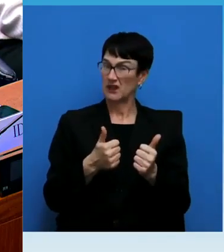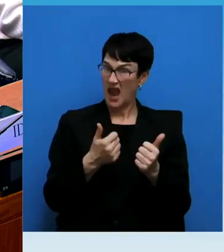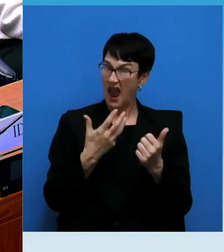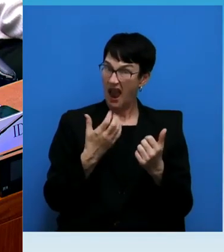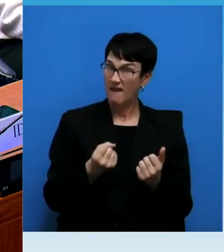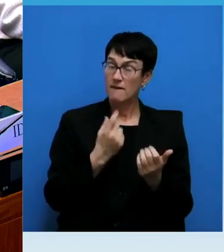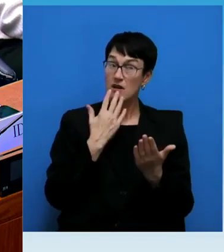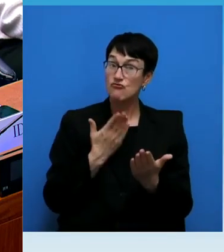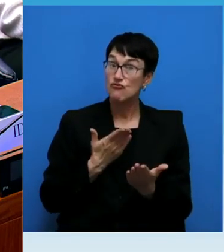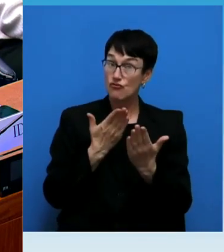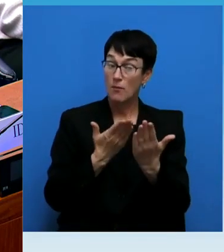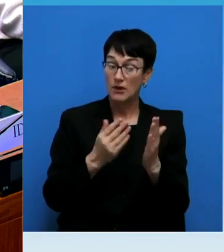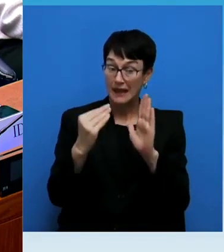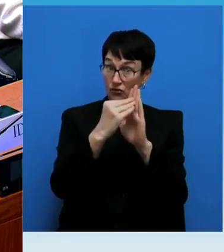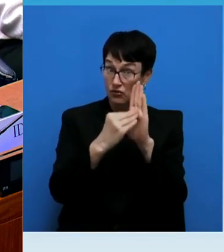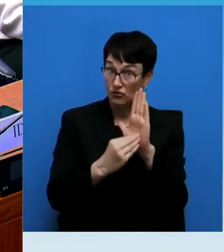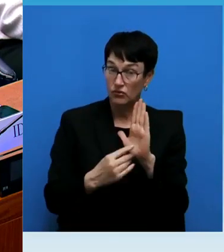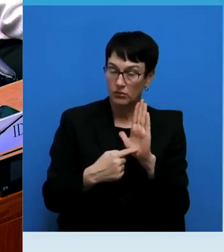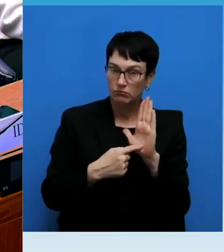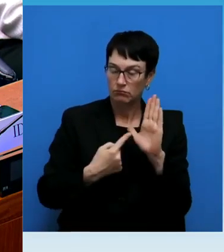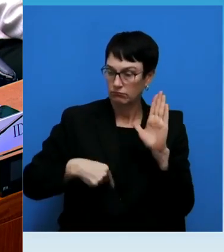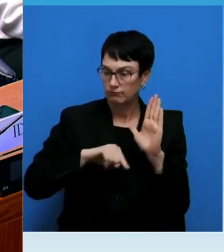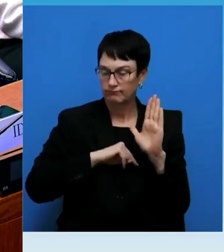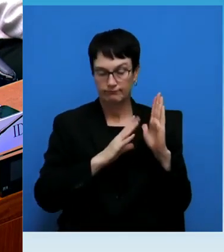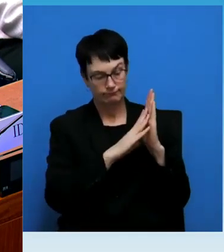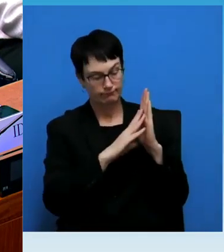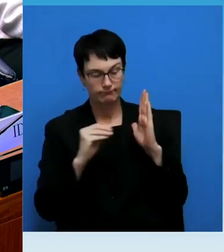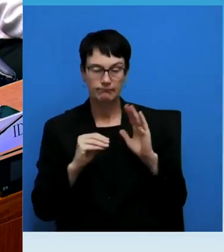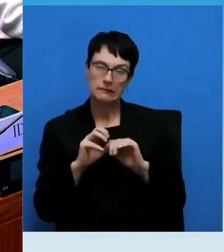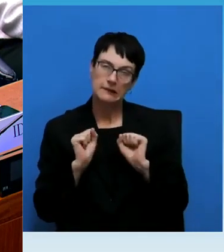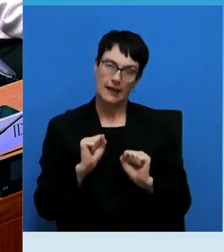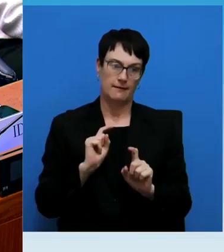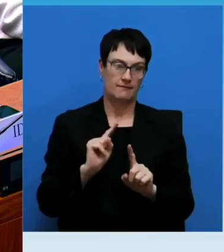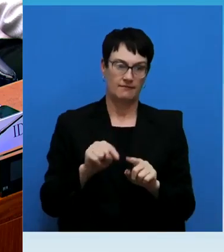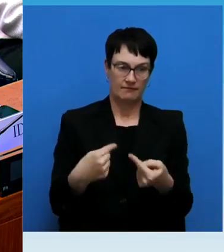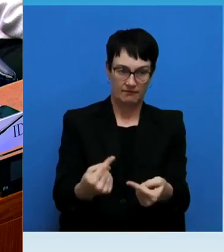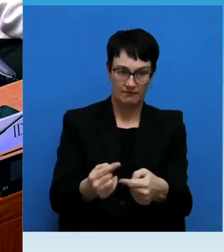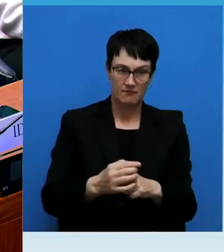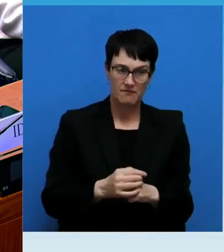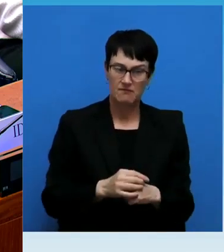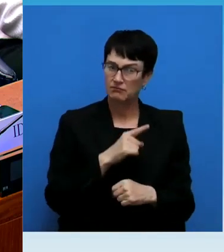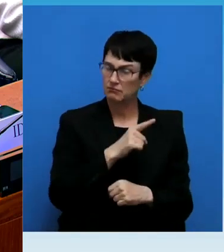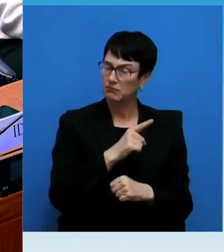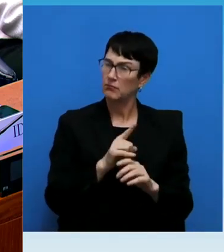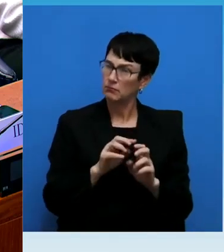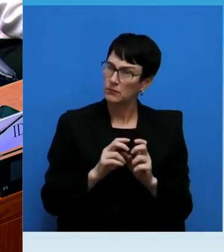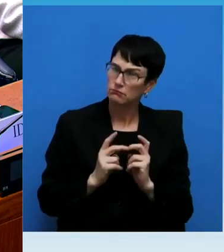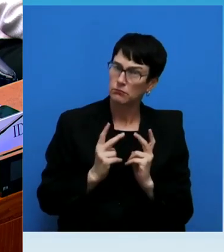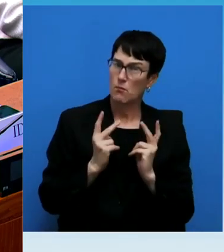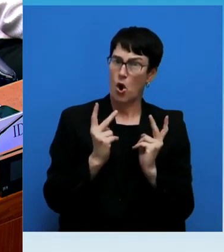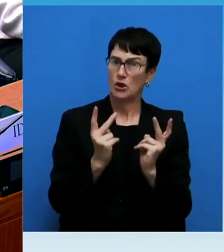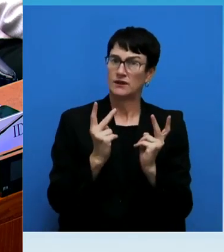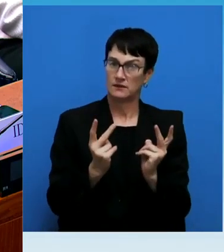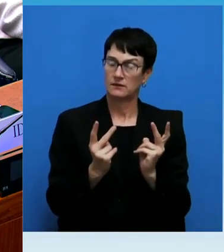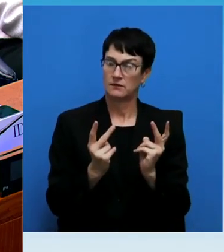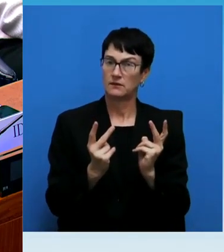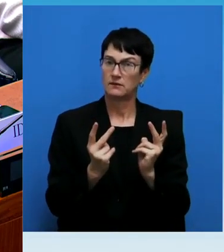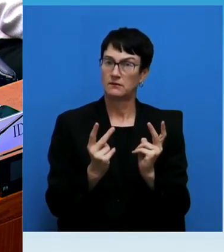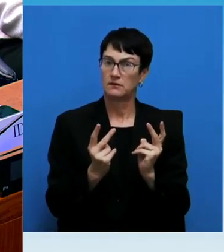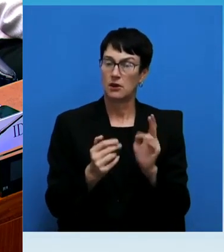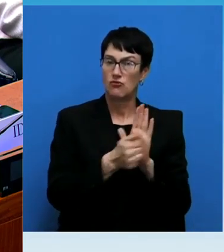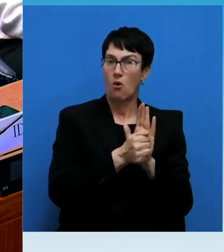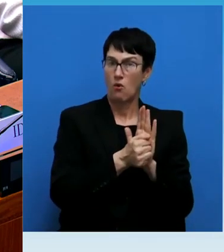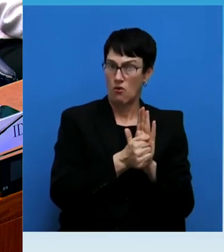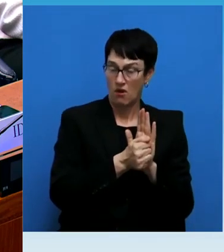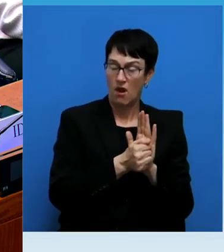articulated with the resident coordination of the United Nations in the States Paris, so that they can support and